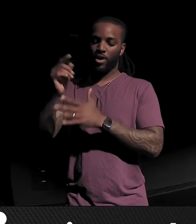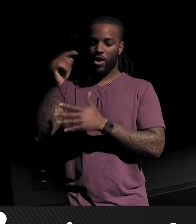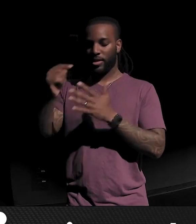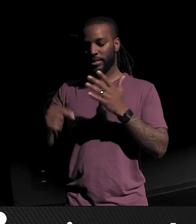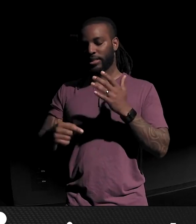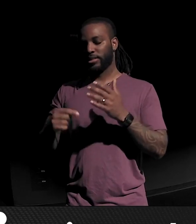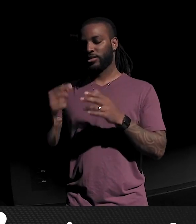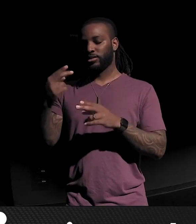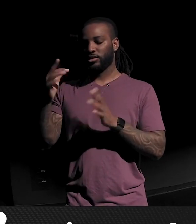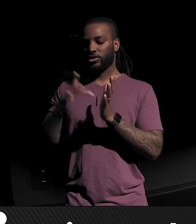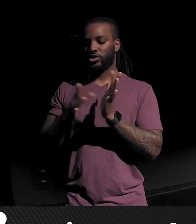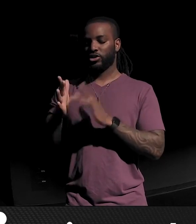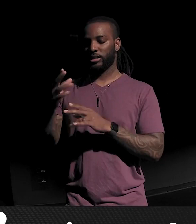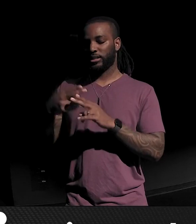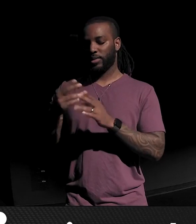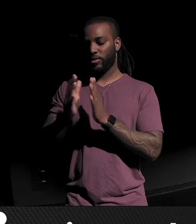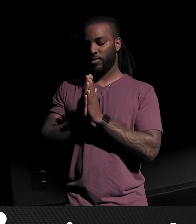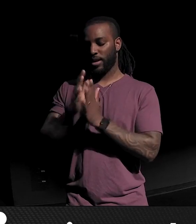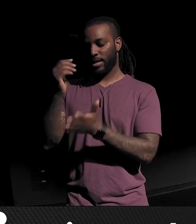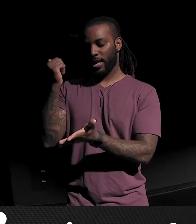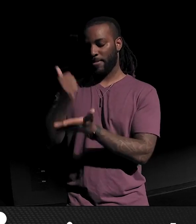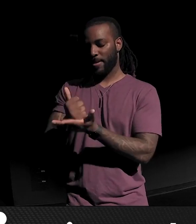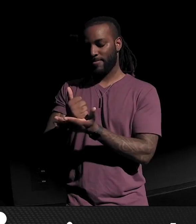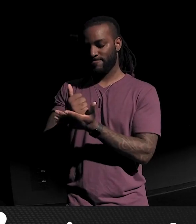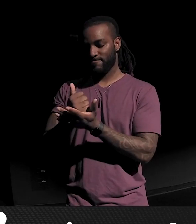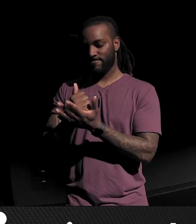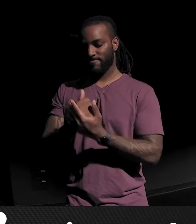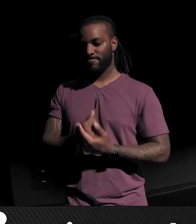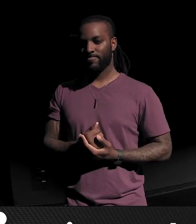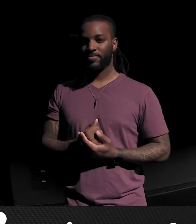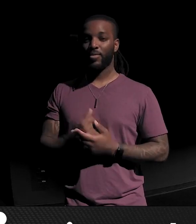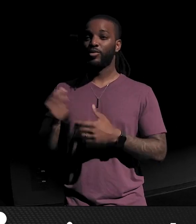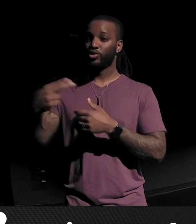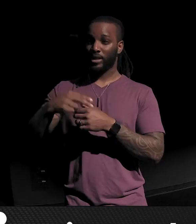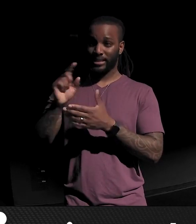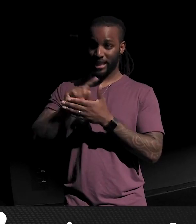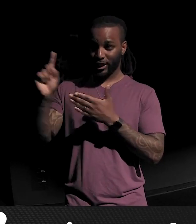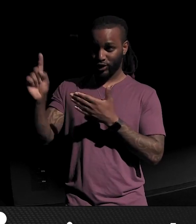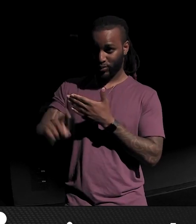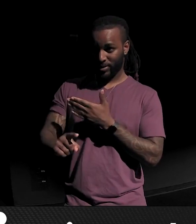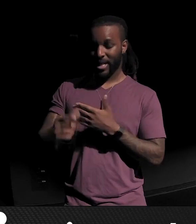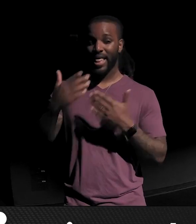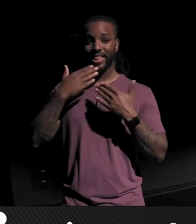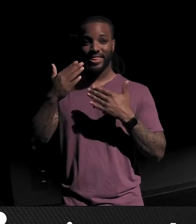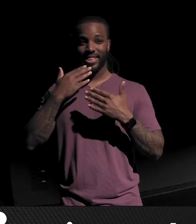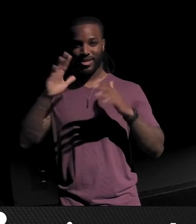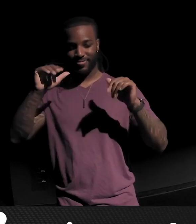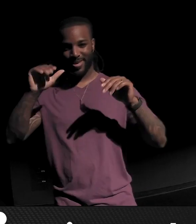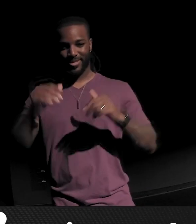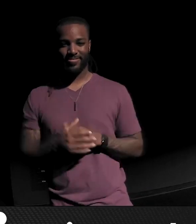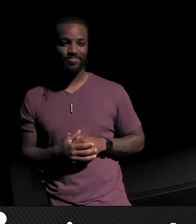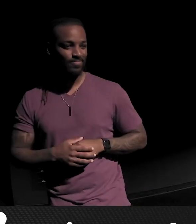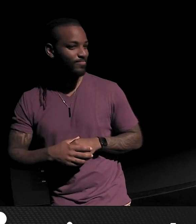of your resurrected son, Jesus. Amen. Amen. Join us next week as Matt finishes up the series. God bless.